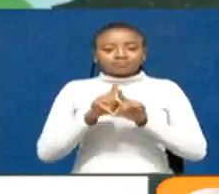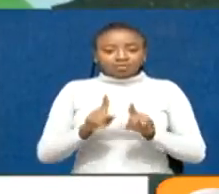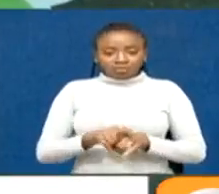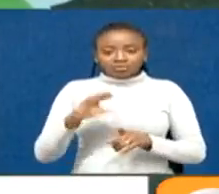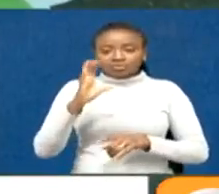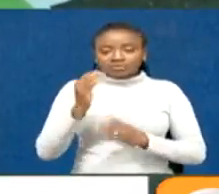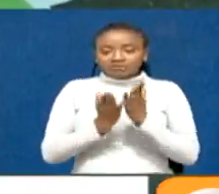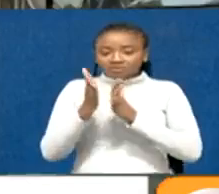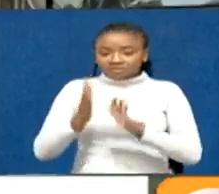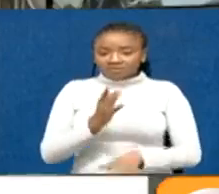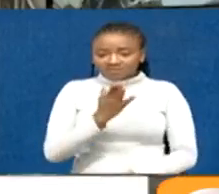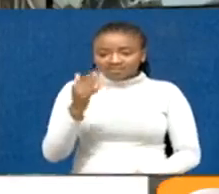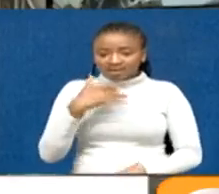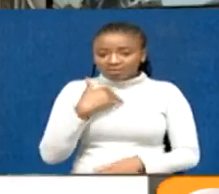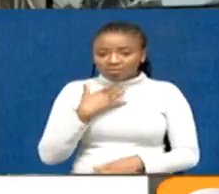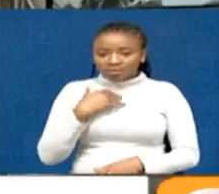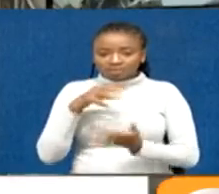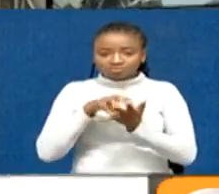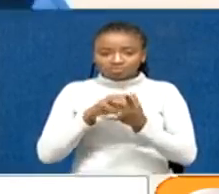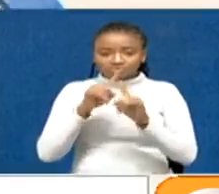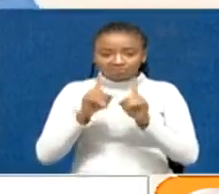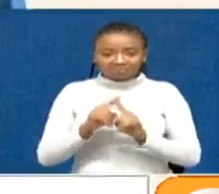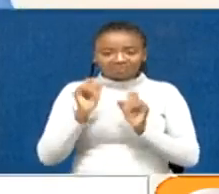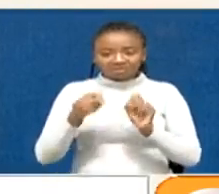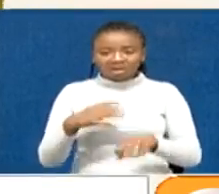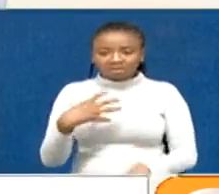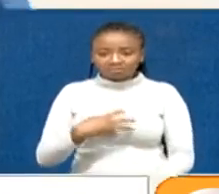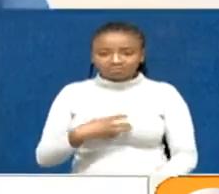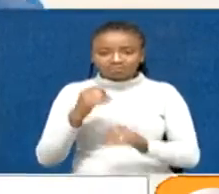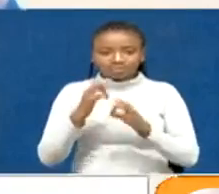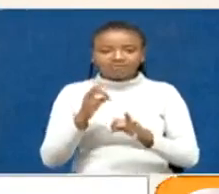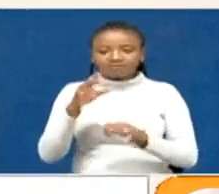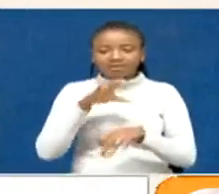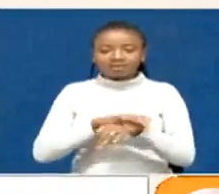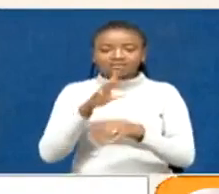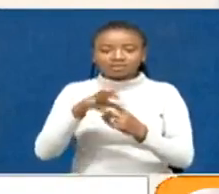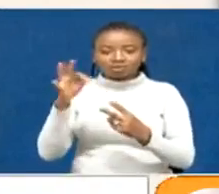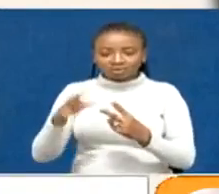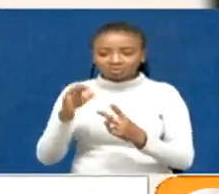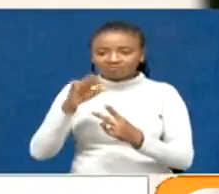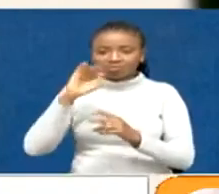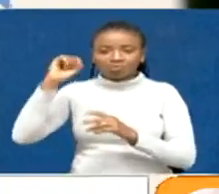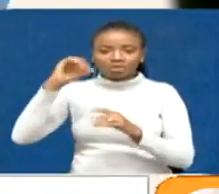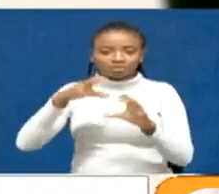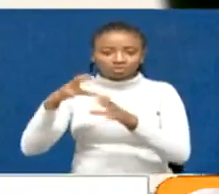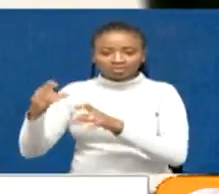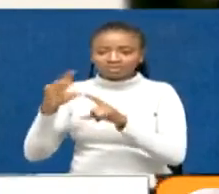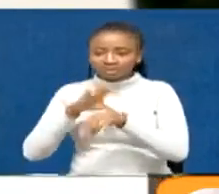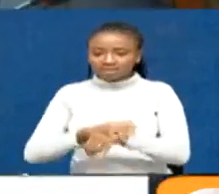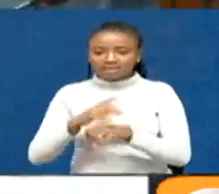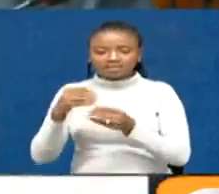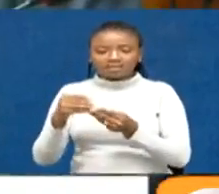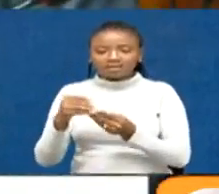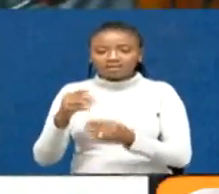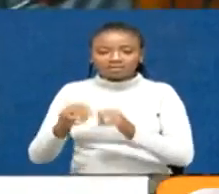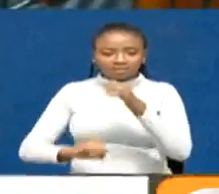servants eyeing the various posts could only resign once they have been nominated by their respective political parties and receive the party ticket.